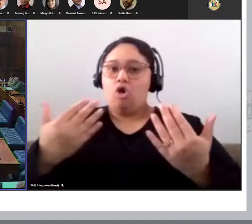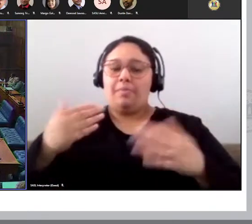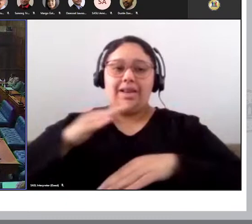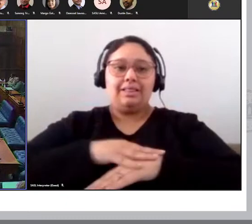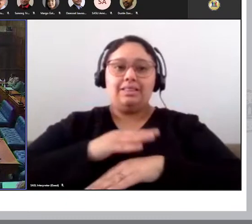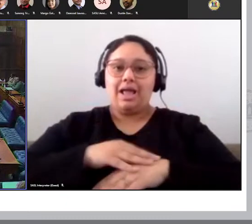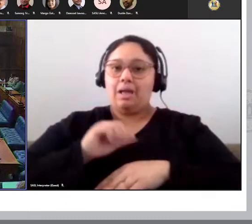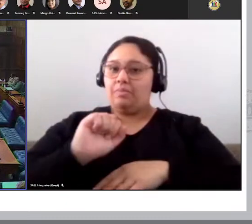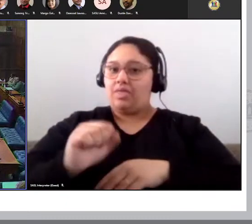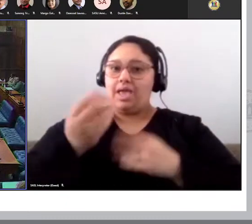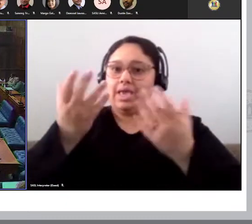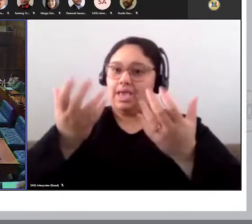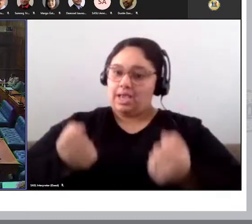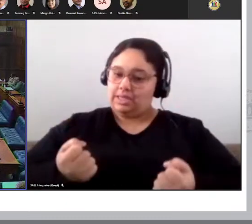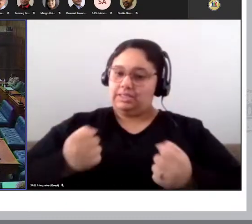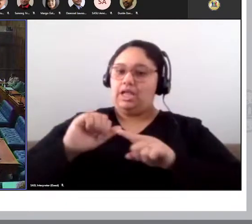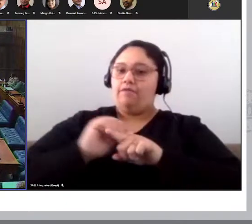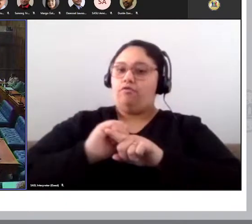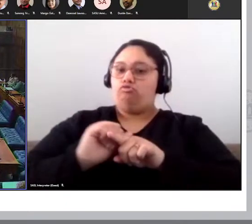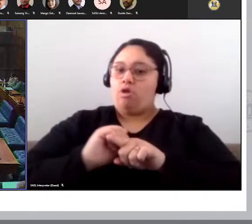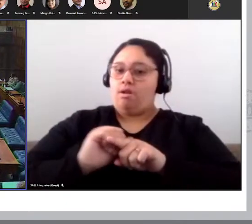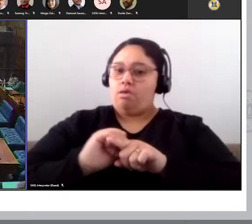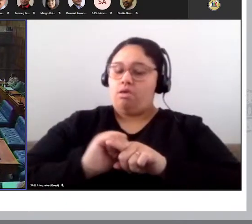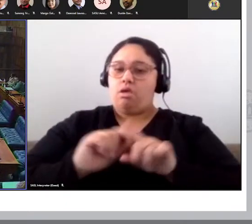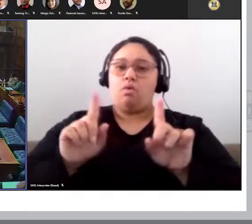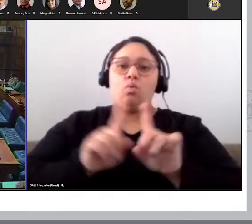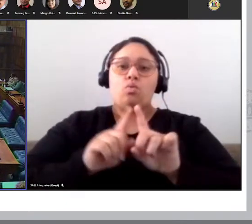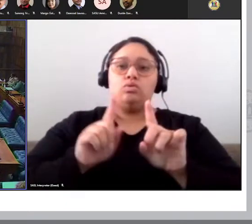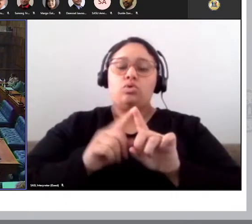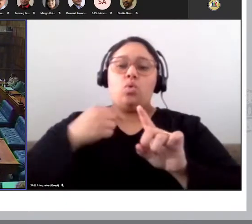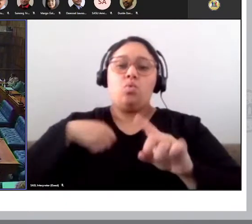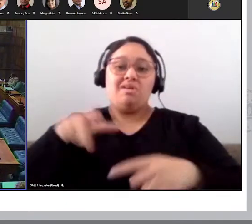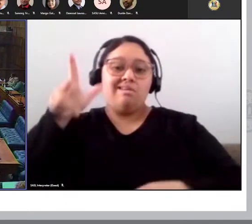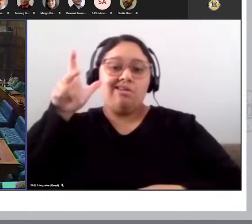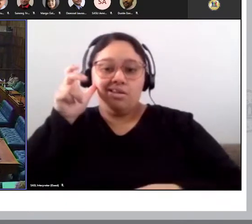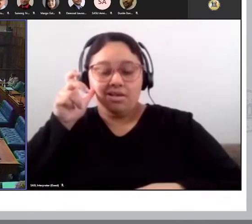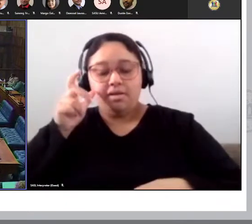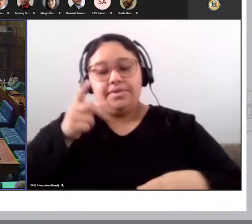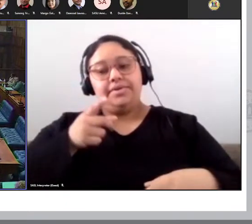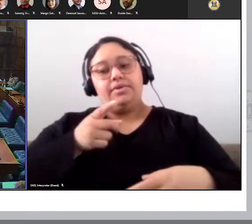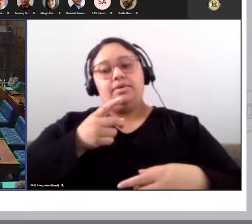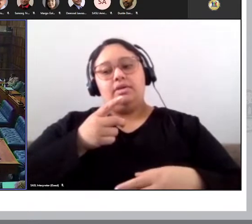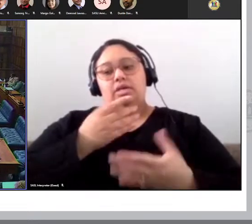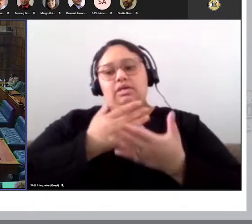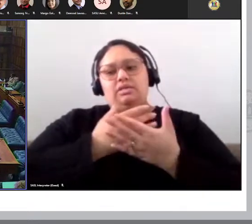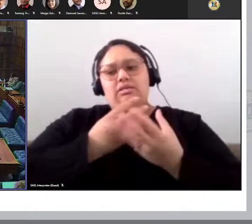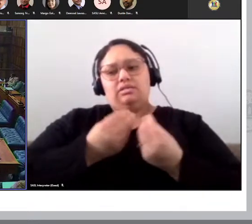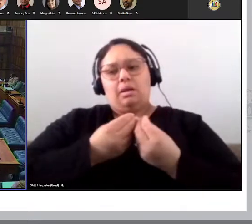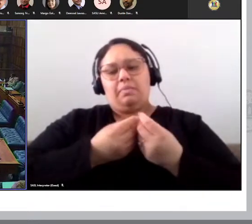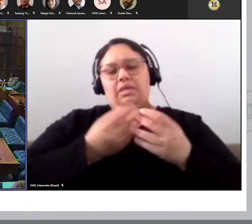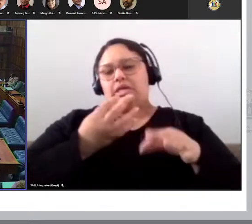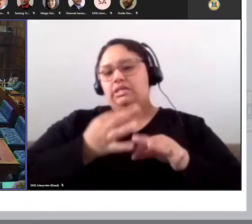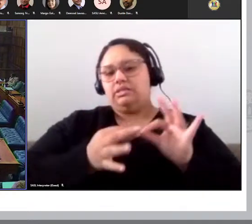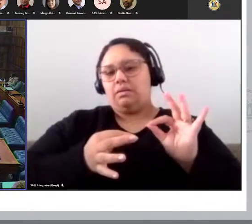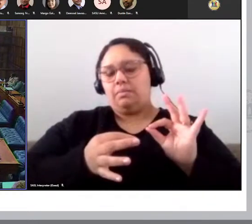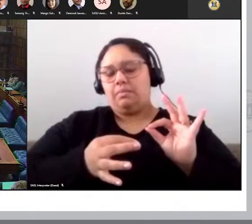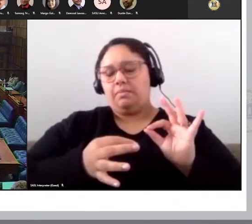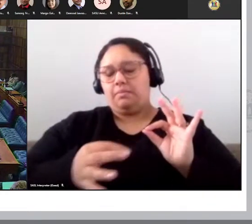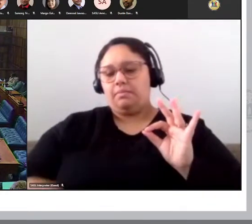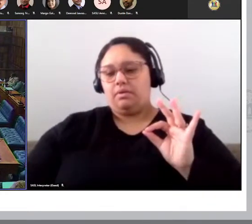they receive training? And also we heard that something as simple as